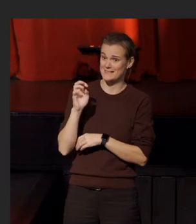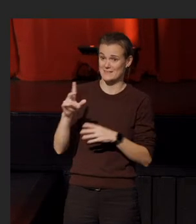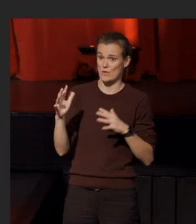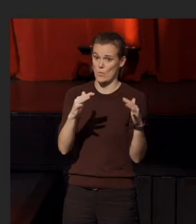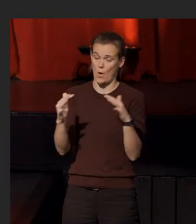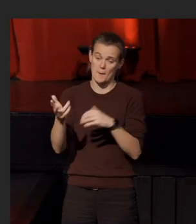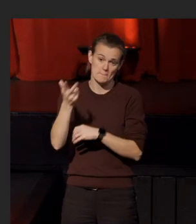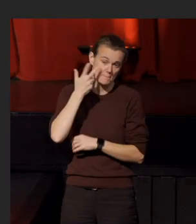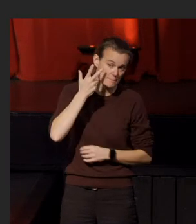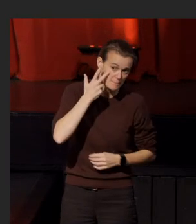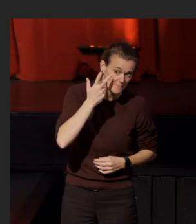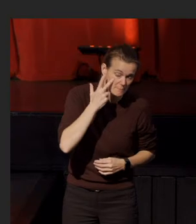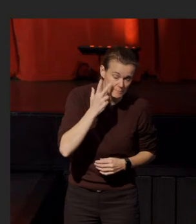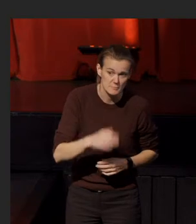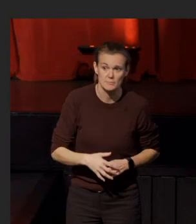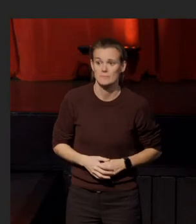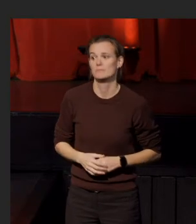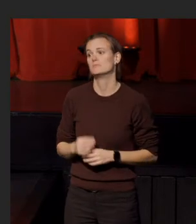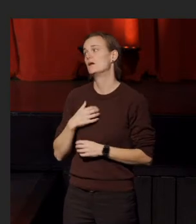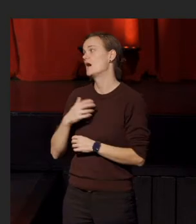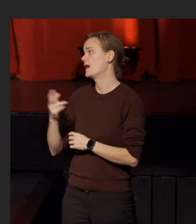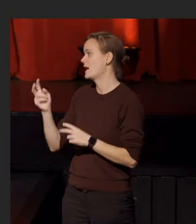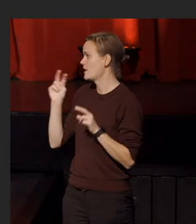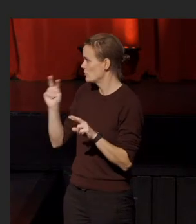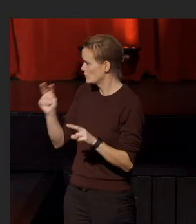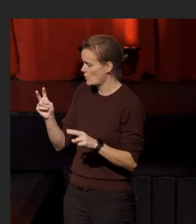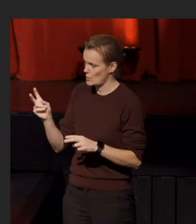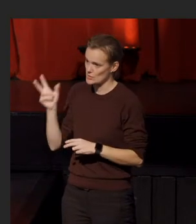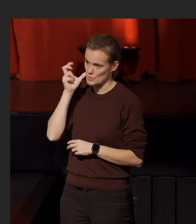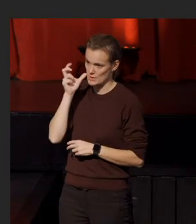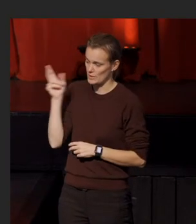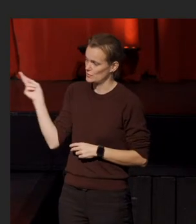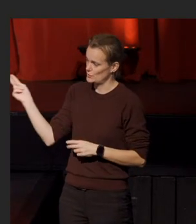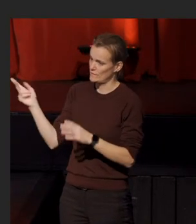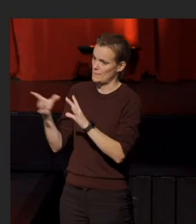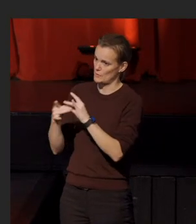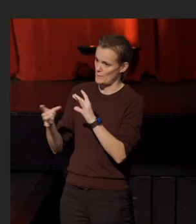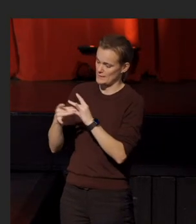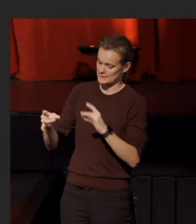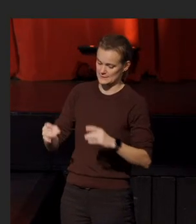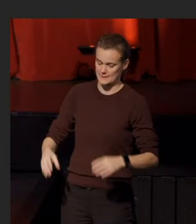hearing the comments of the other two distinguished individuals who are part of this evening's presentations.